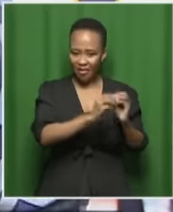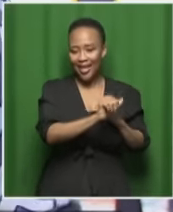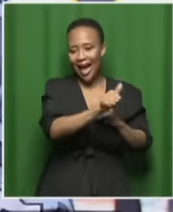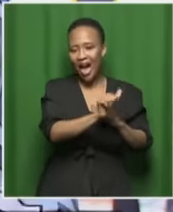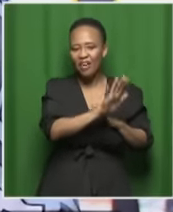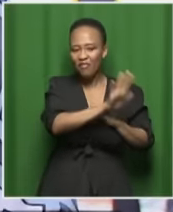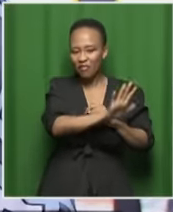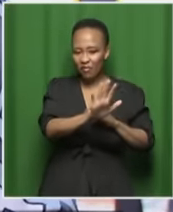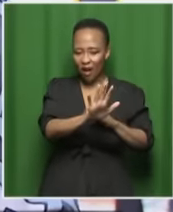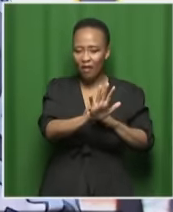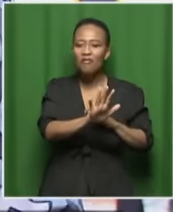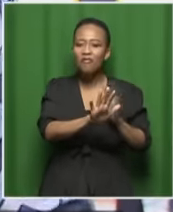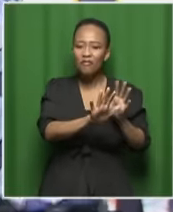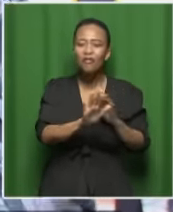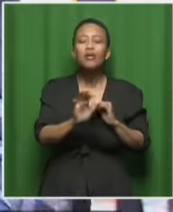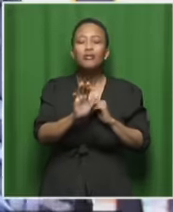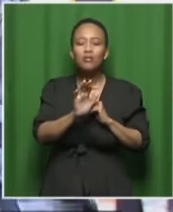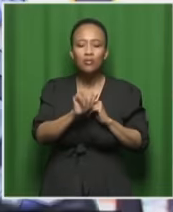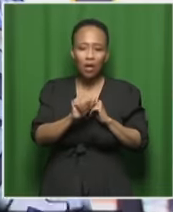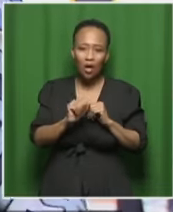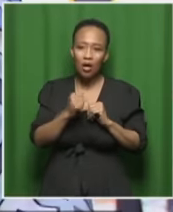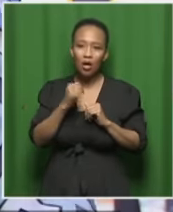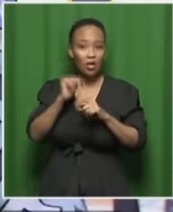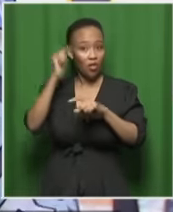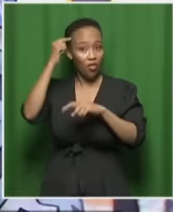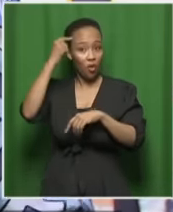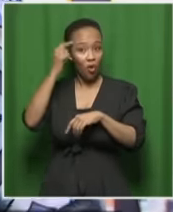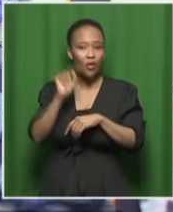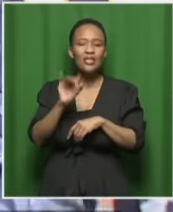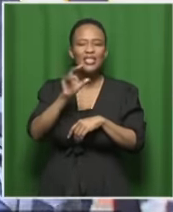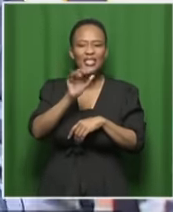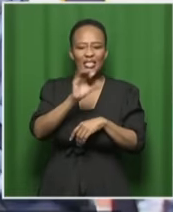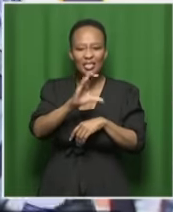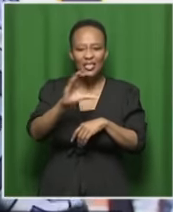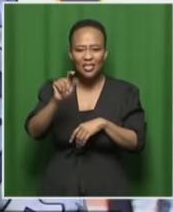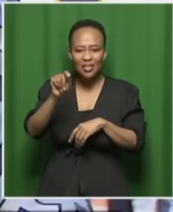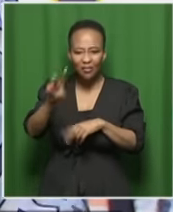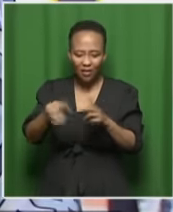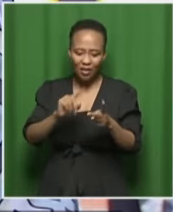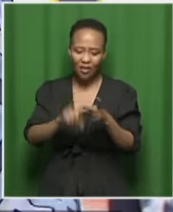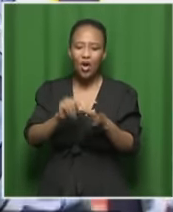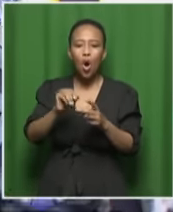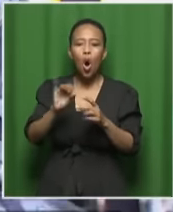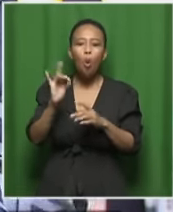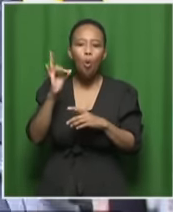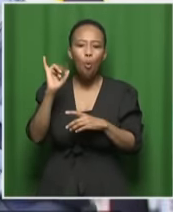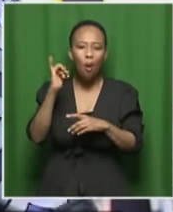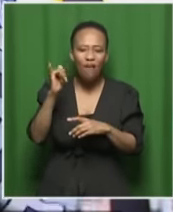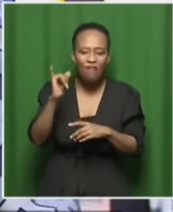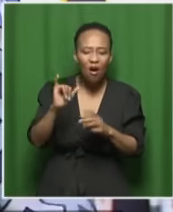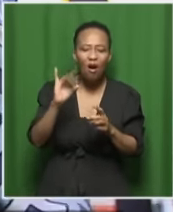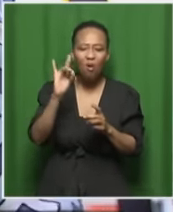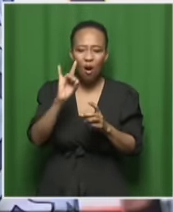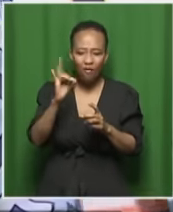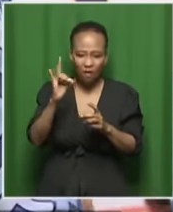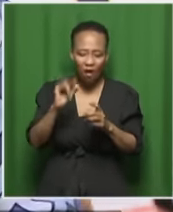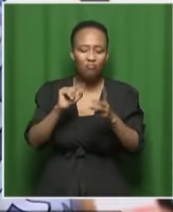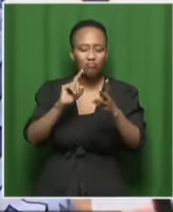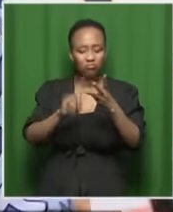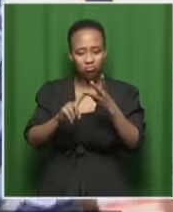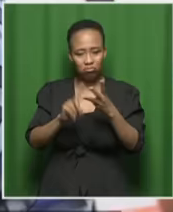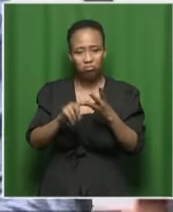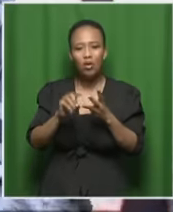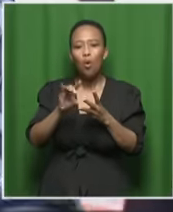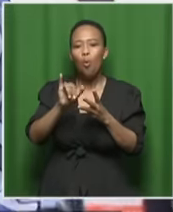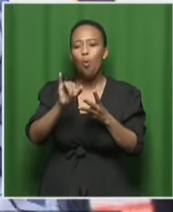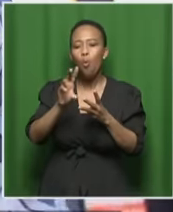never thought that the hostel will have a free Wi-Fi. You never thought the hostel will have CCTVs. You never thought the hostel will have warm water. You never thought the hostel will not have